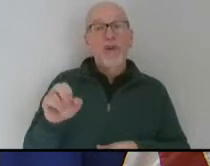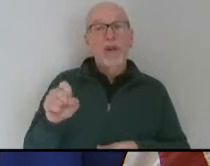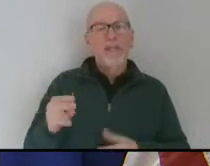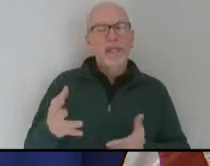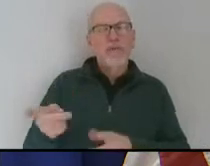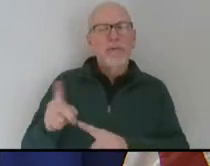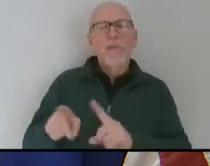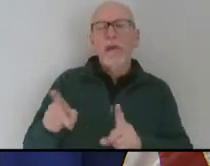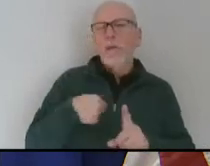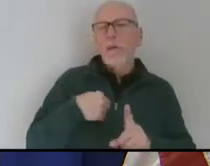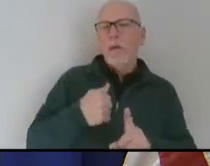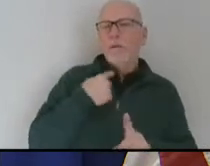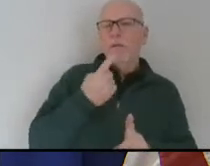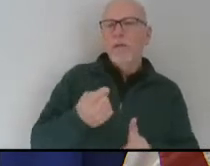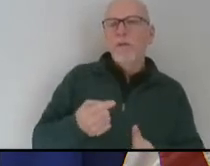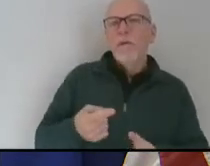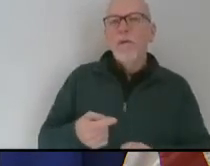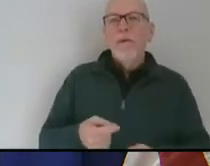this.